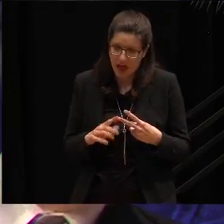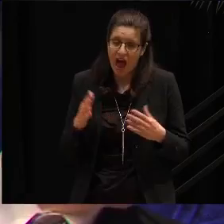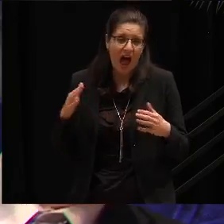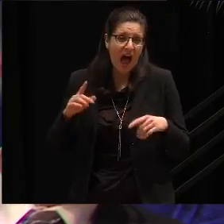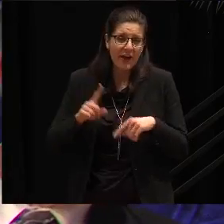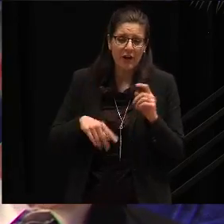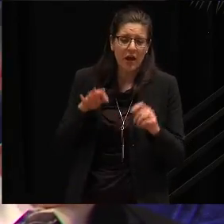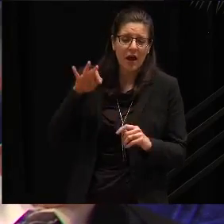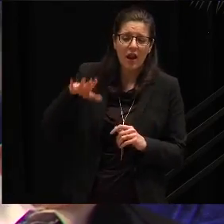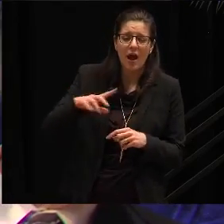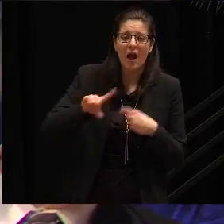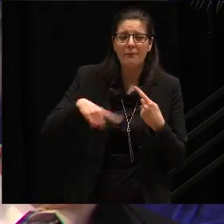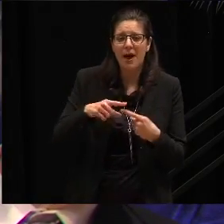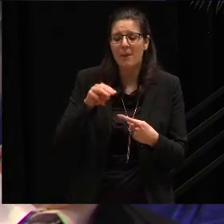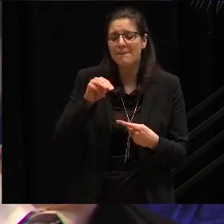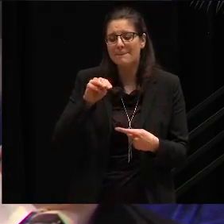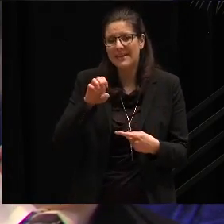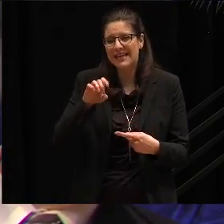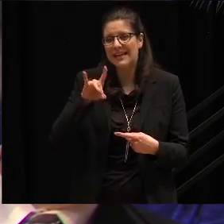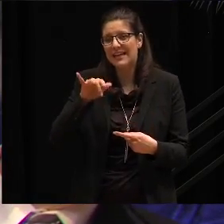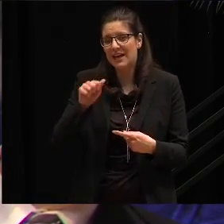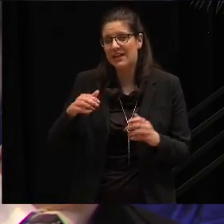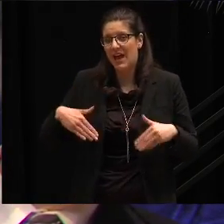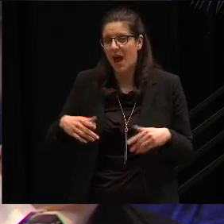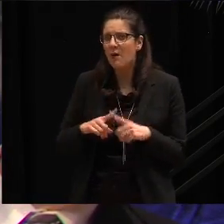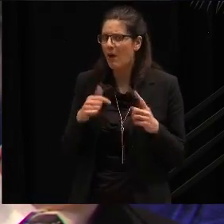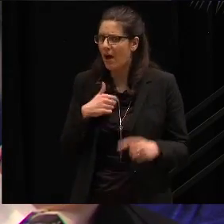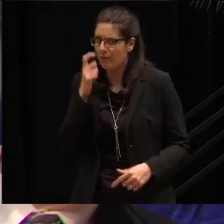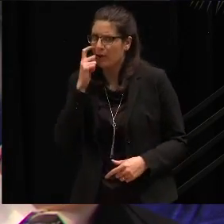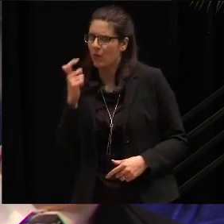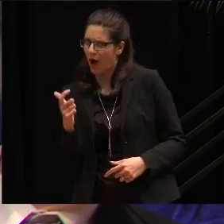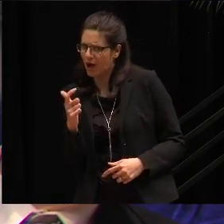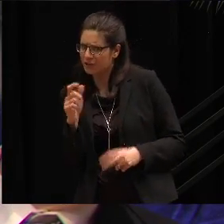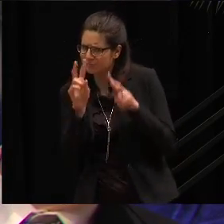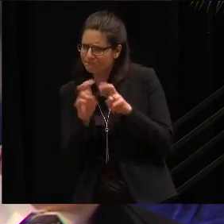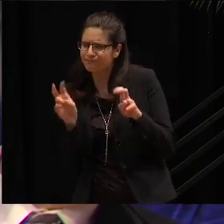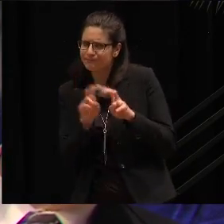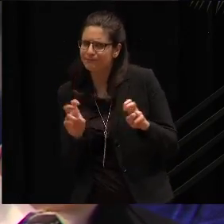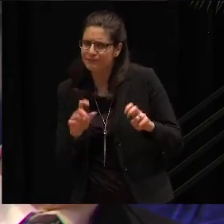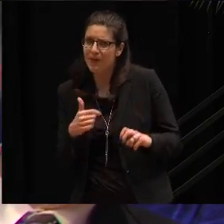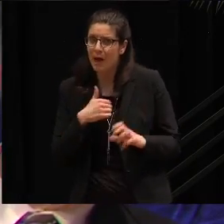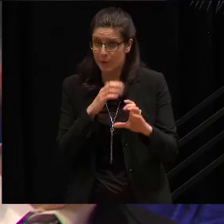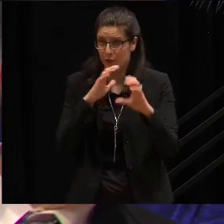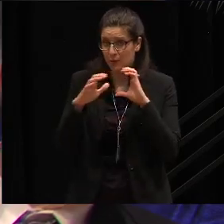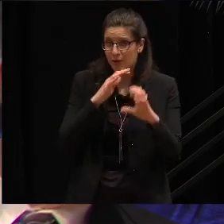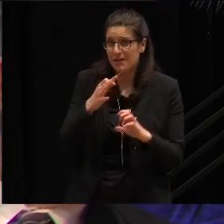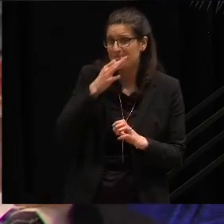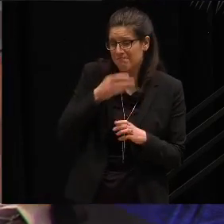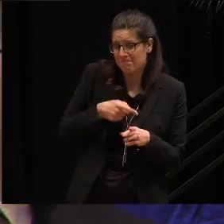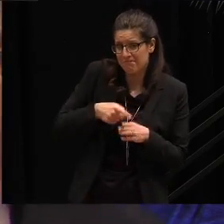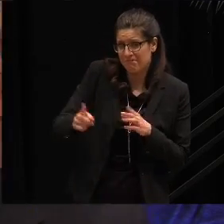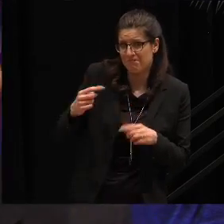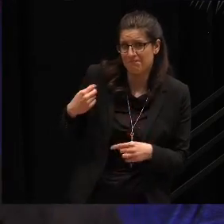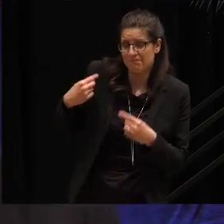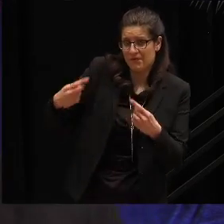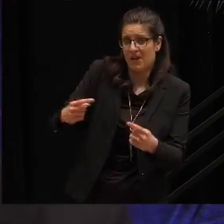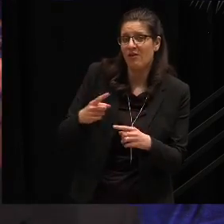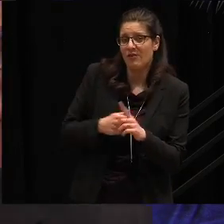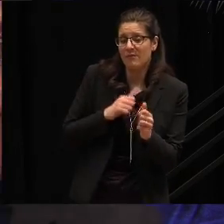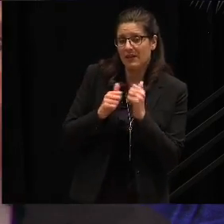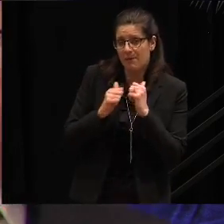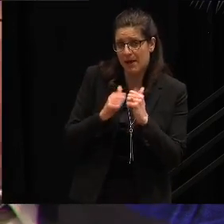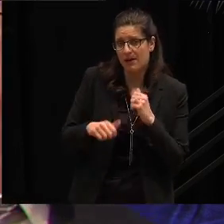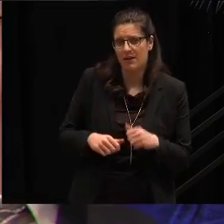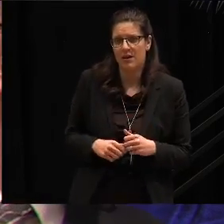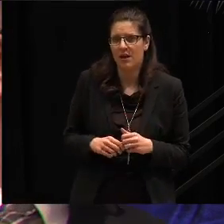on the media part of it, and that's been something that I've been watching very carefully as a communications person over the campaign. There was a